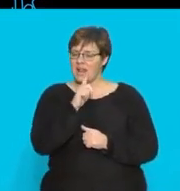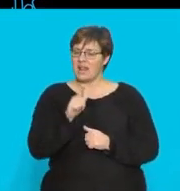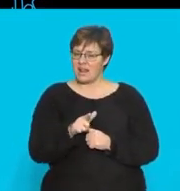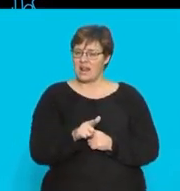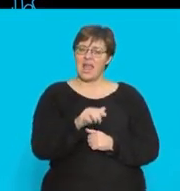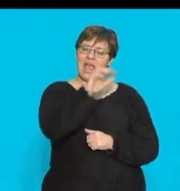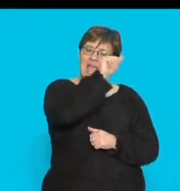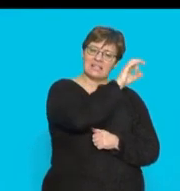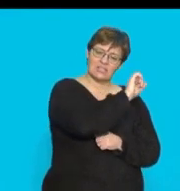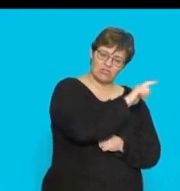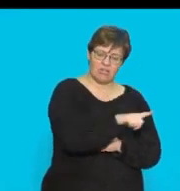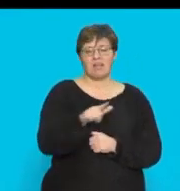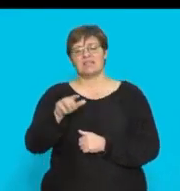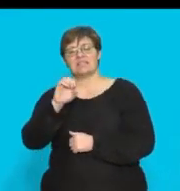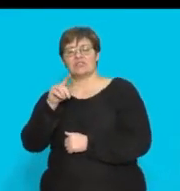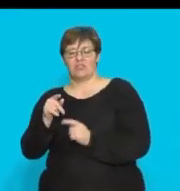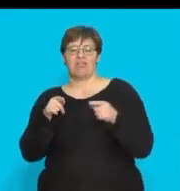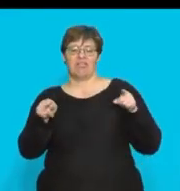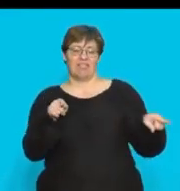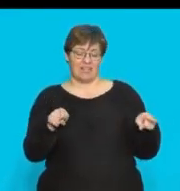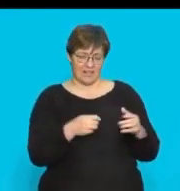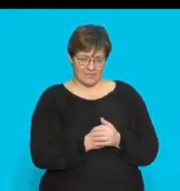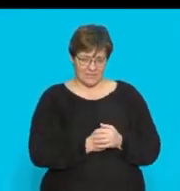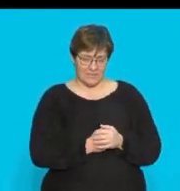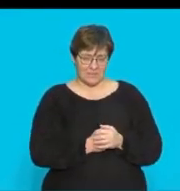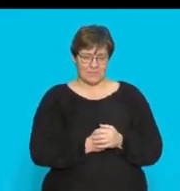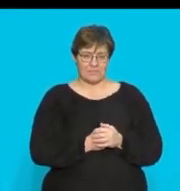sexual, asexual, right, etc. Now,